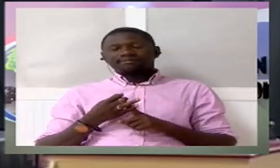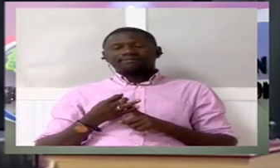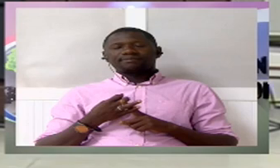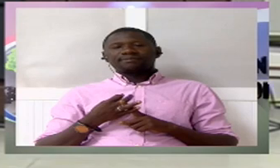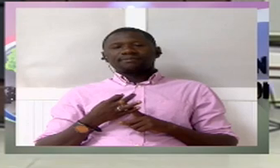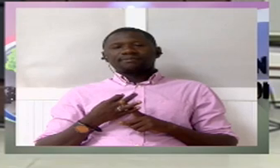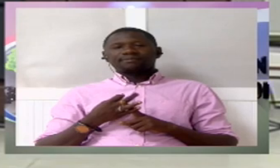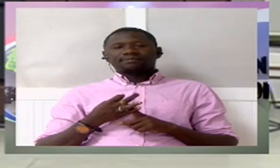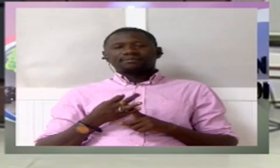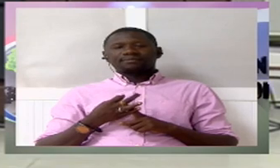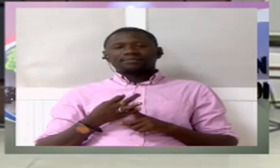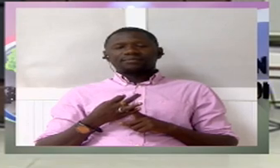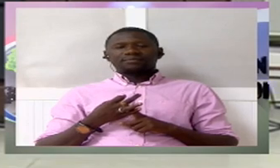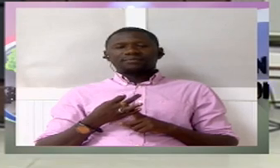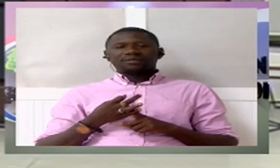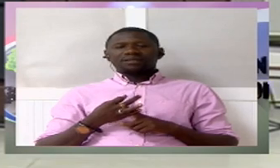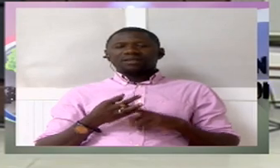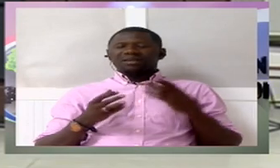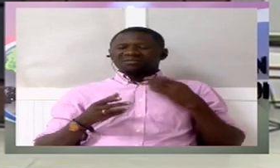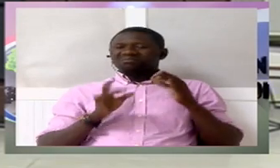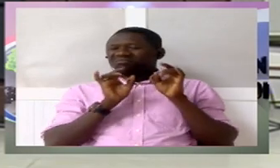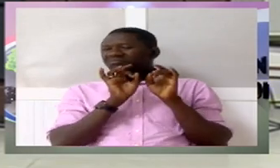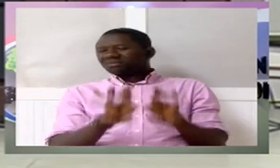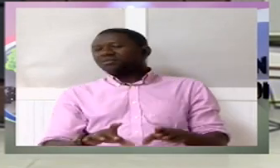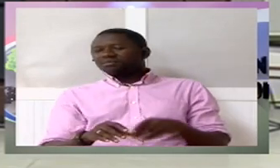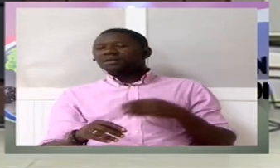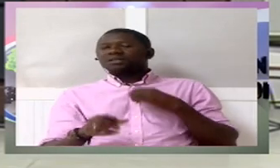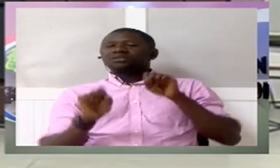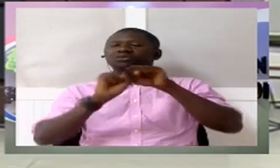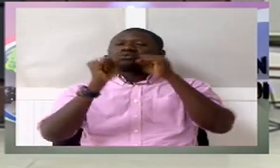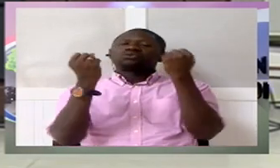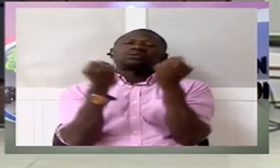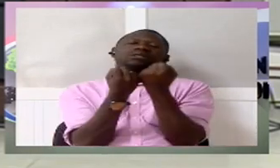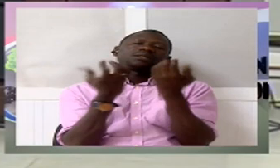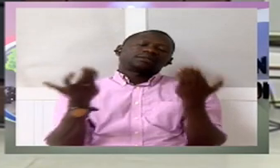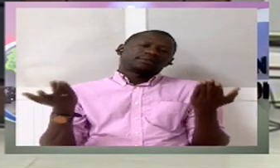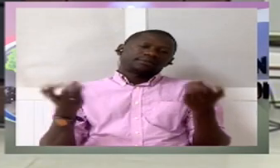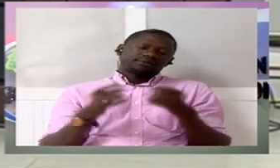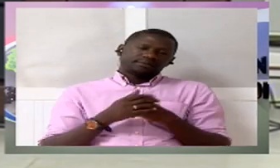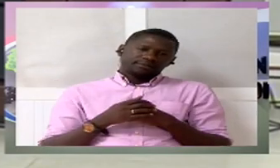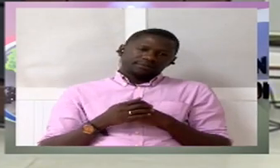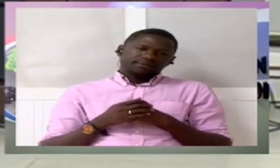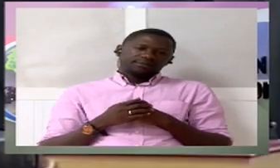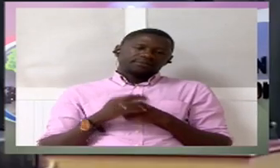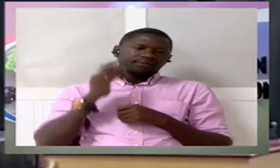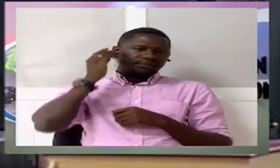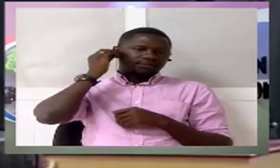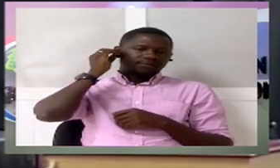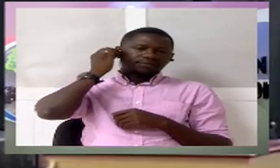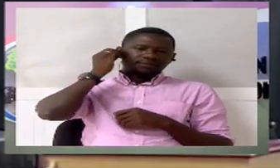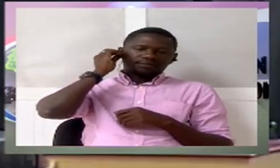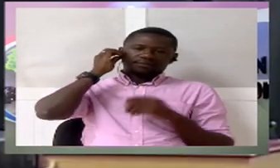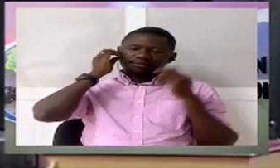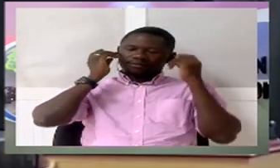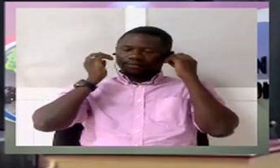ka men chodi. And virtually rejected by society. Andu jama fana nintara dula dol do fana mul ka nyamfandi